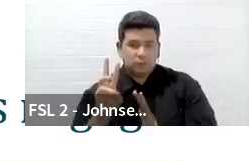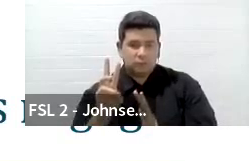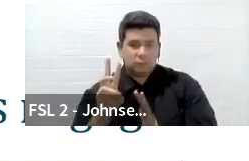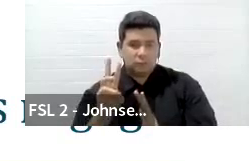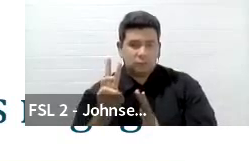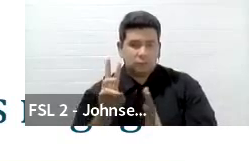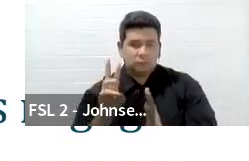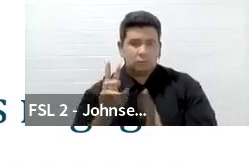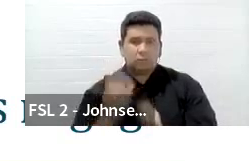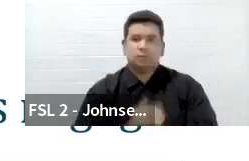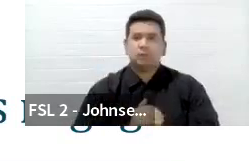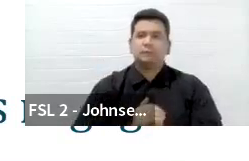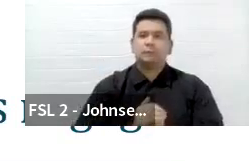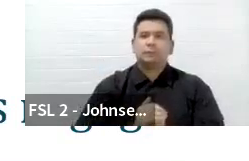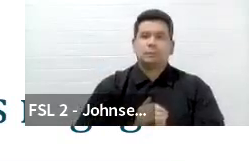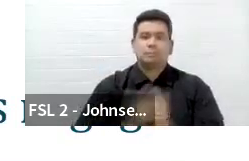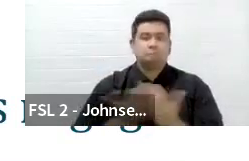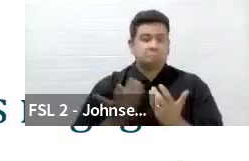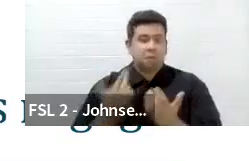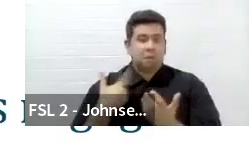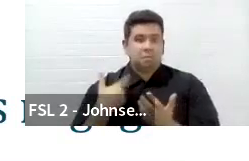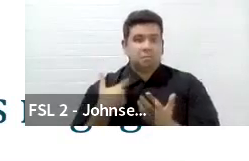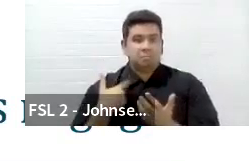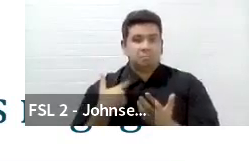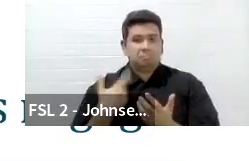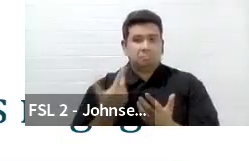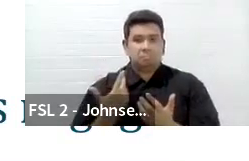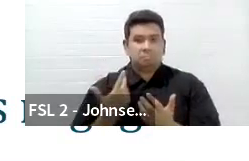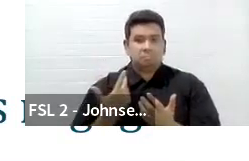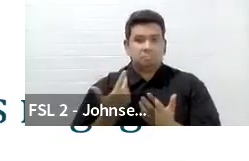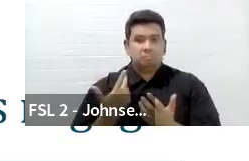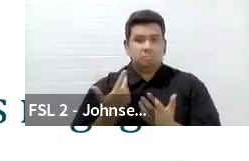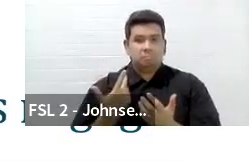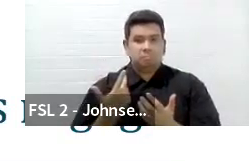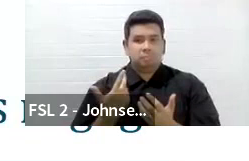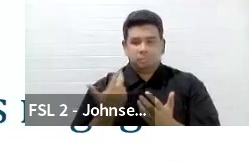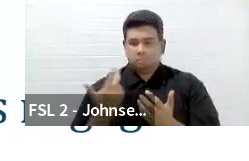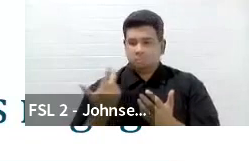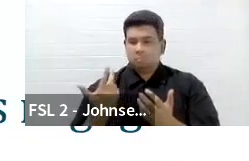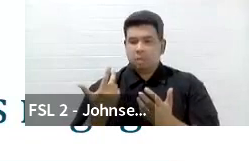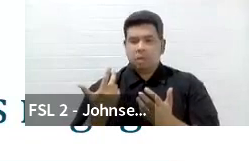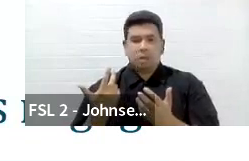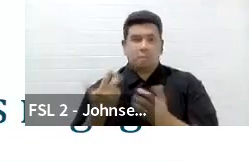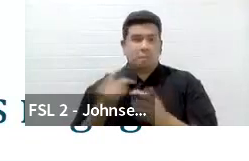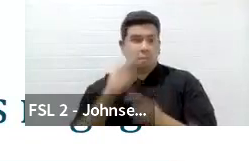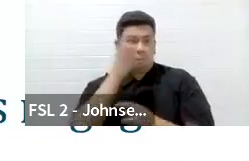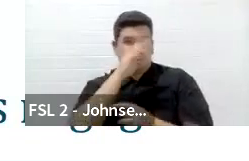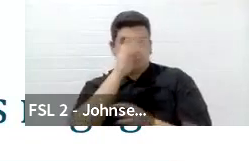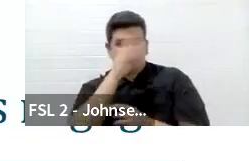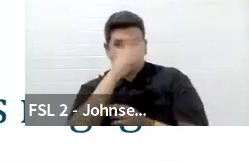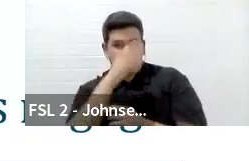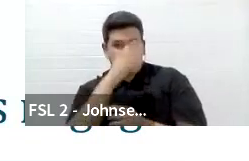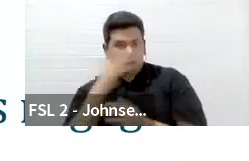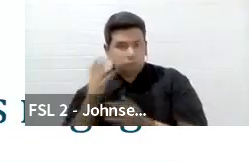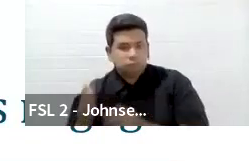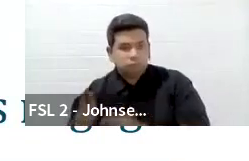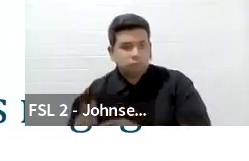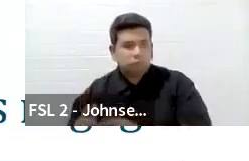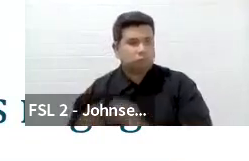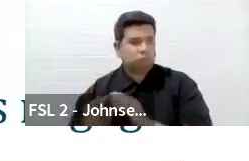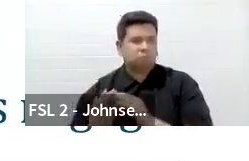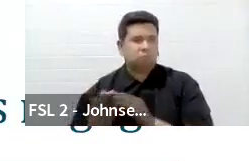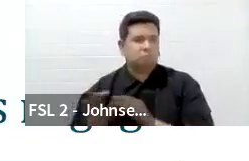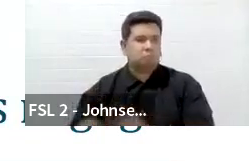Filipinos who decided to live abroad than those foreigners who want to establish permanent residence in the Philippines.